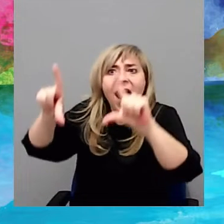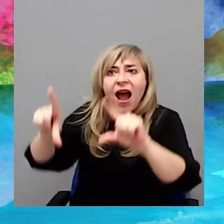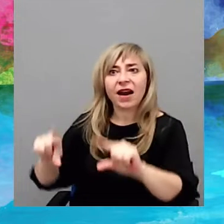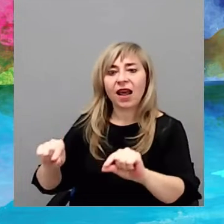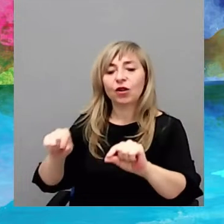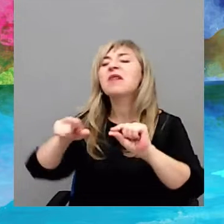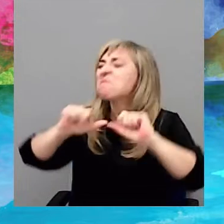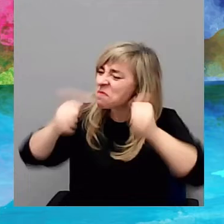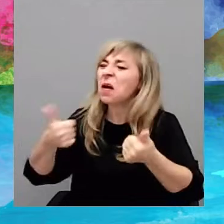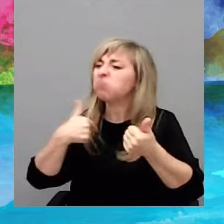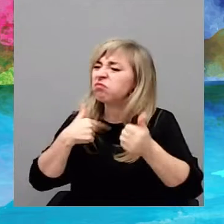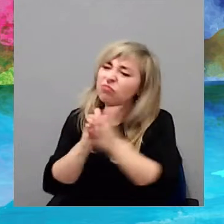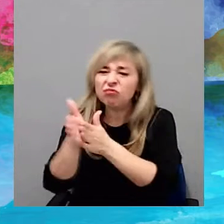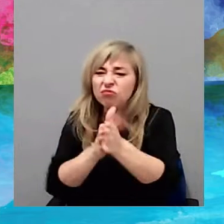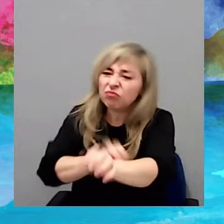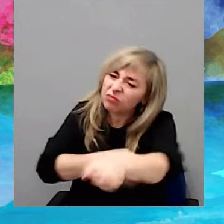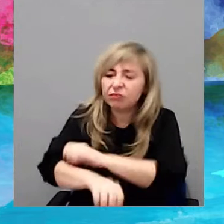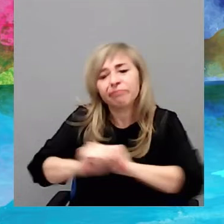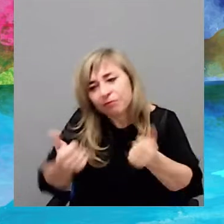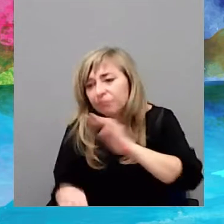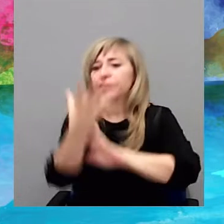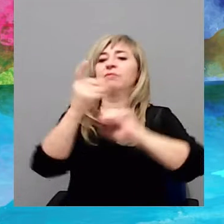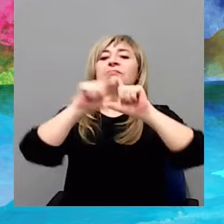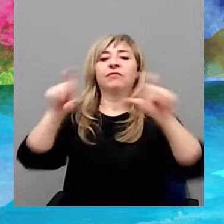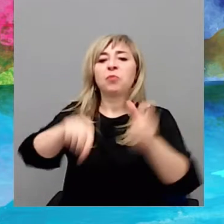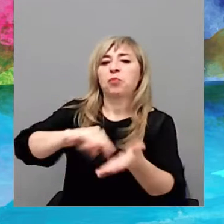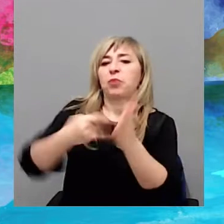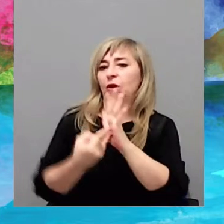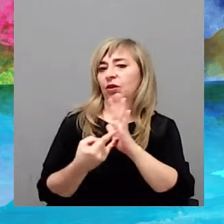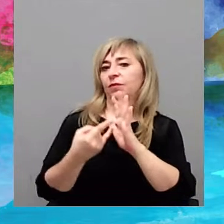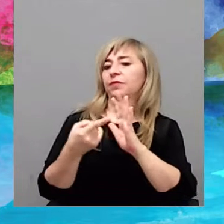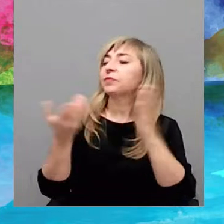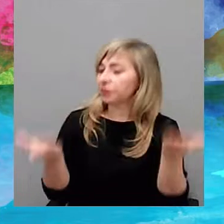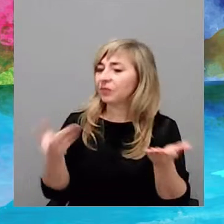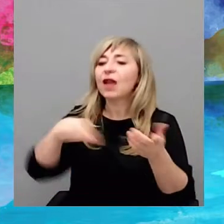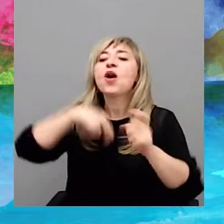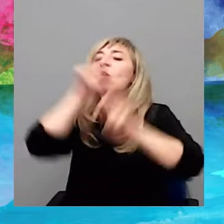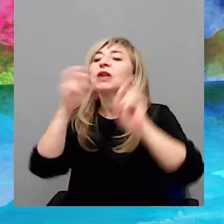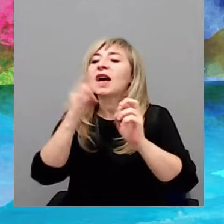project, and it became an association. At the end, we want to create